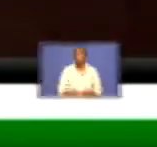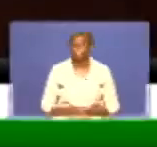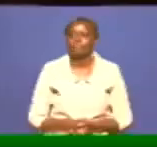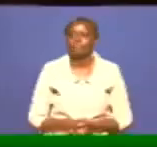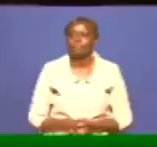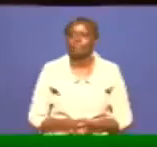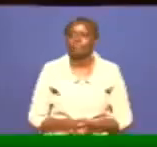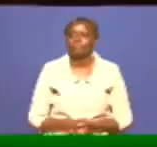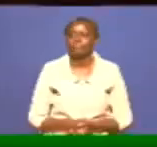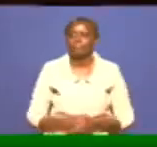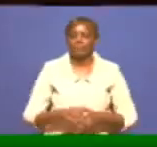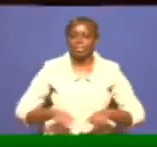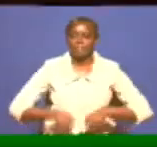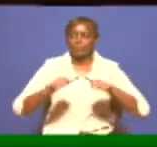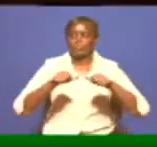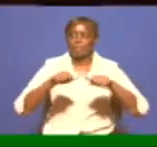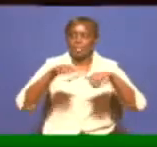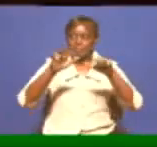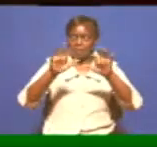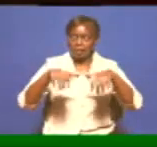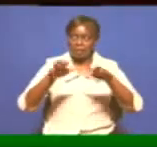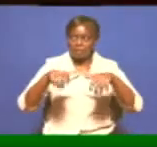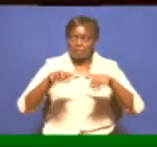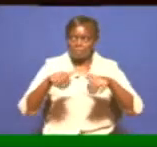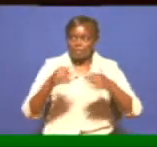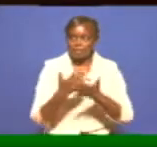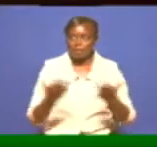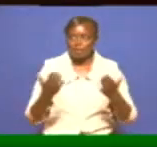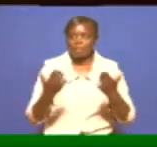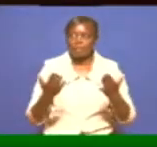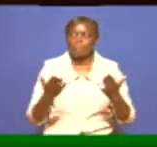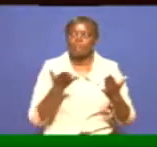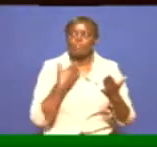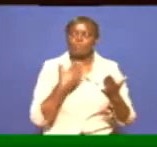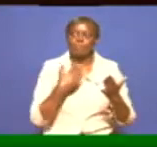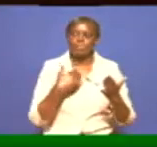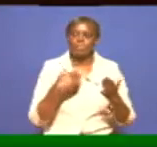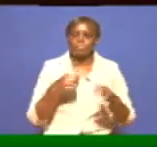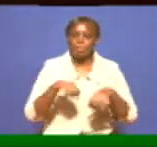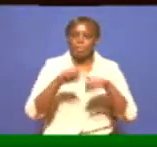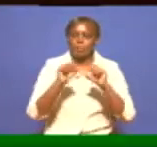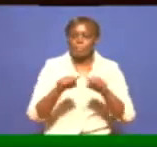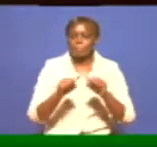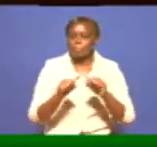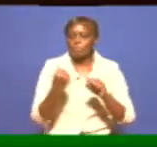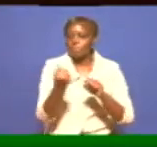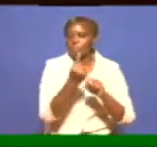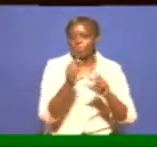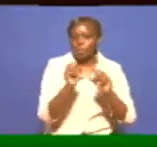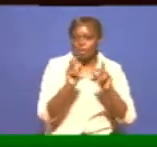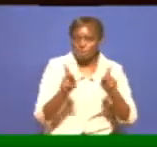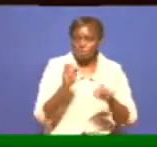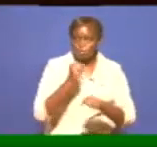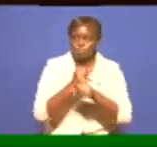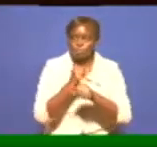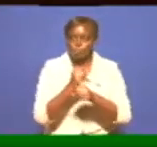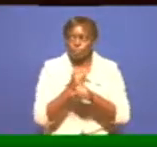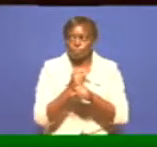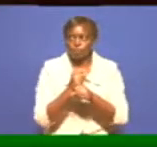chair, agriculture, there are things I would like, that would be only proper for you to do.